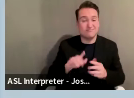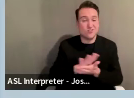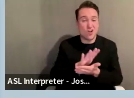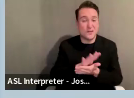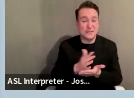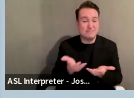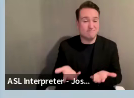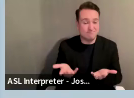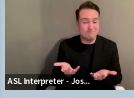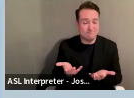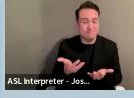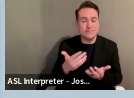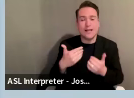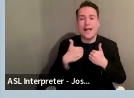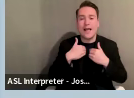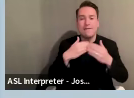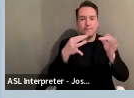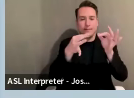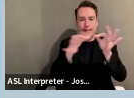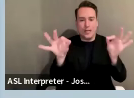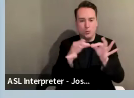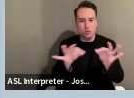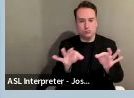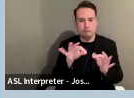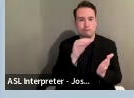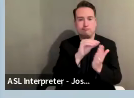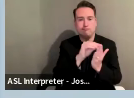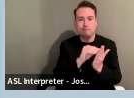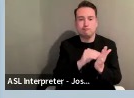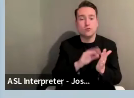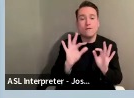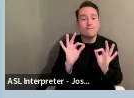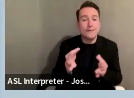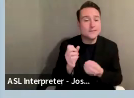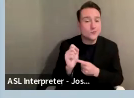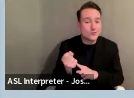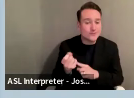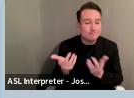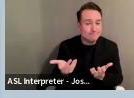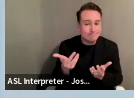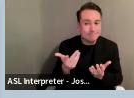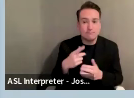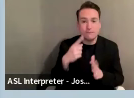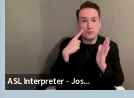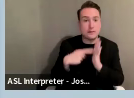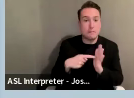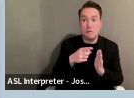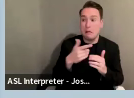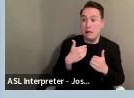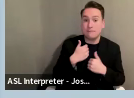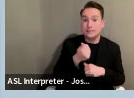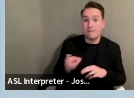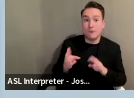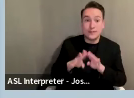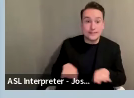have language which explains your family situation. So I have several kids and these are their